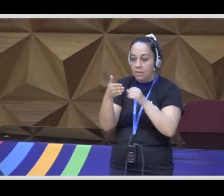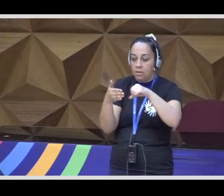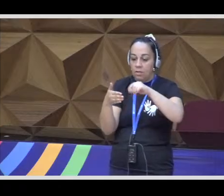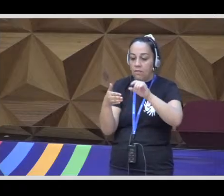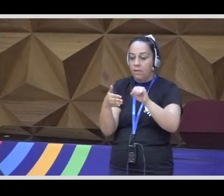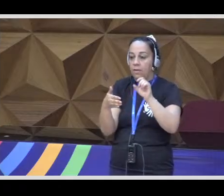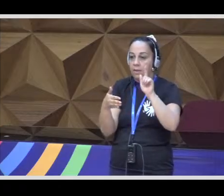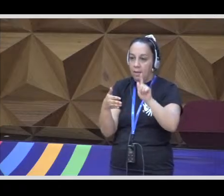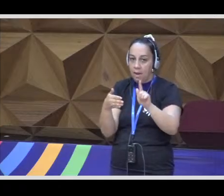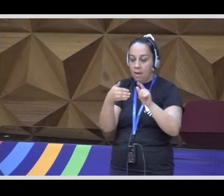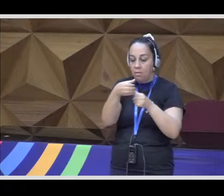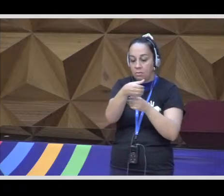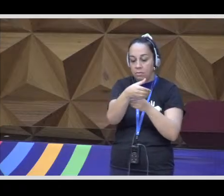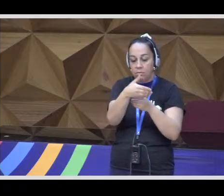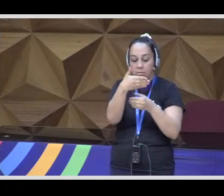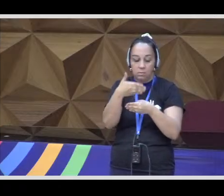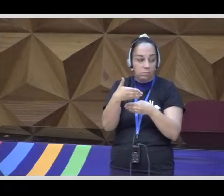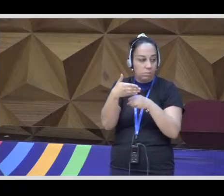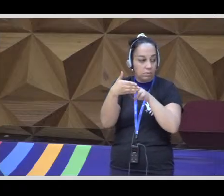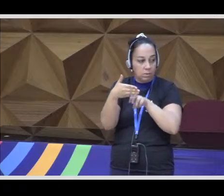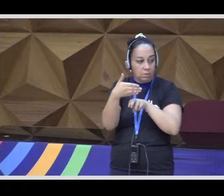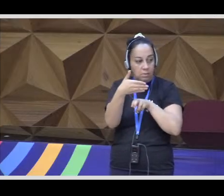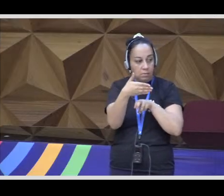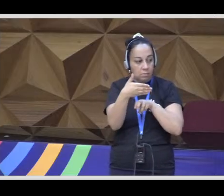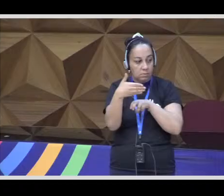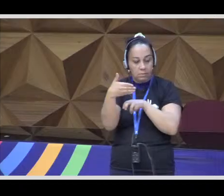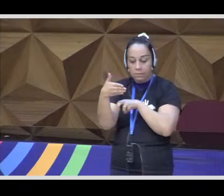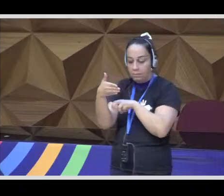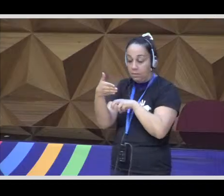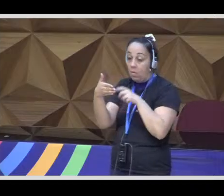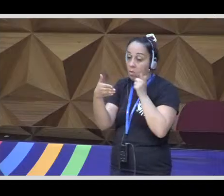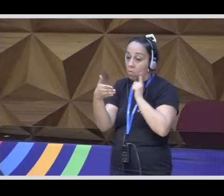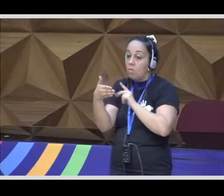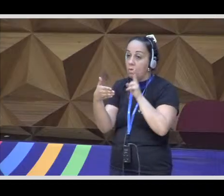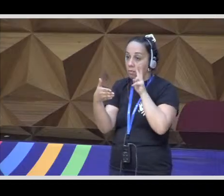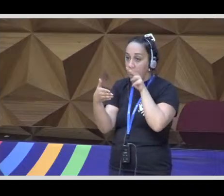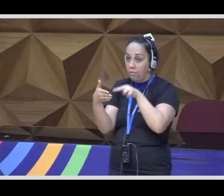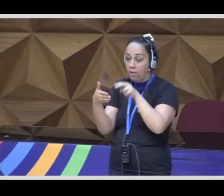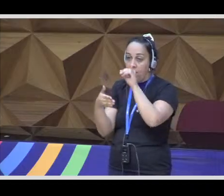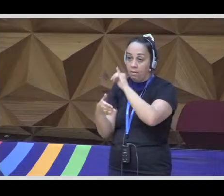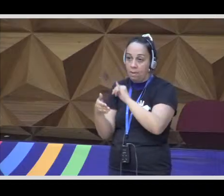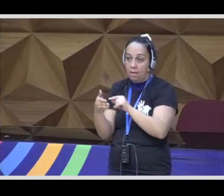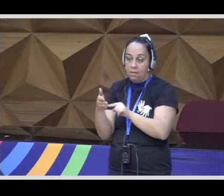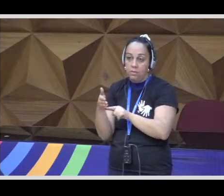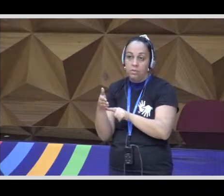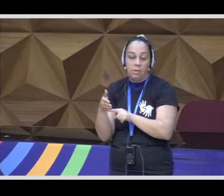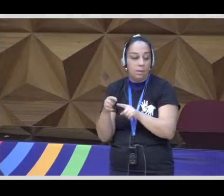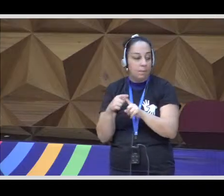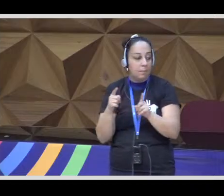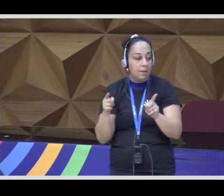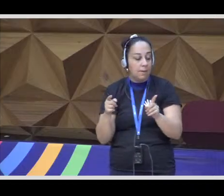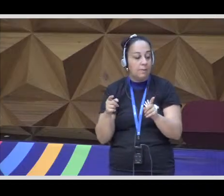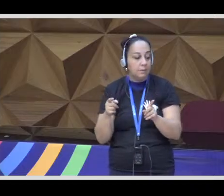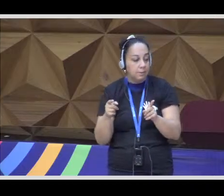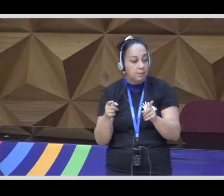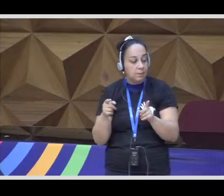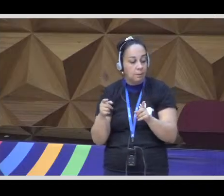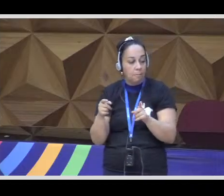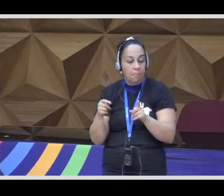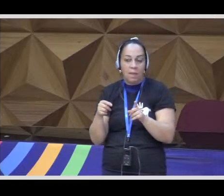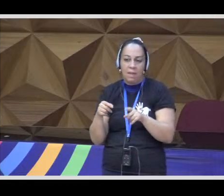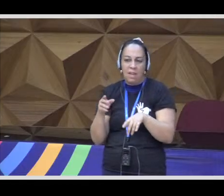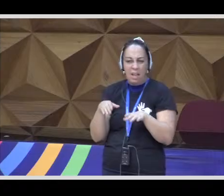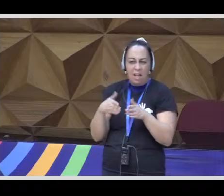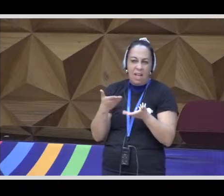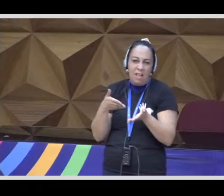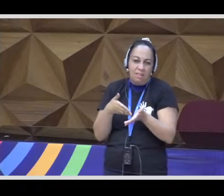see it doesn't go out of your view, but because it rotates in the appropriate way, even a small amount of rotation kind of